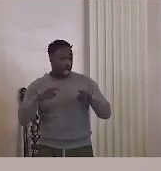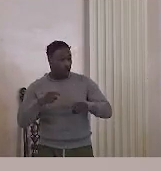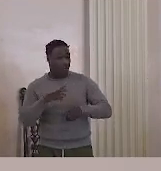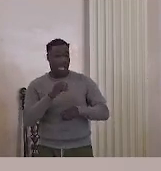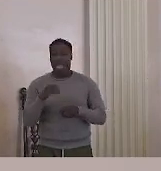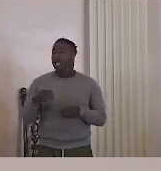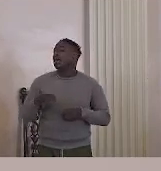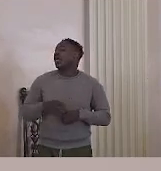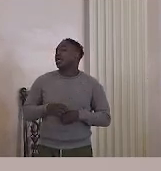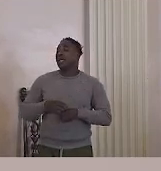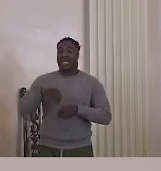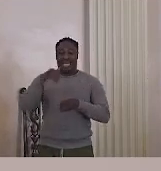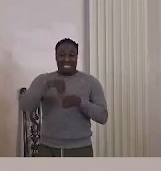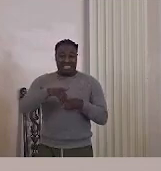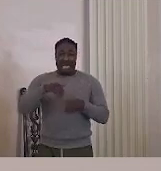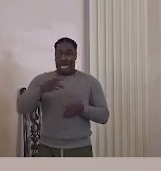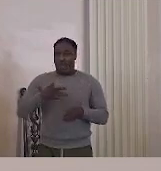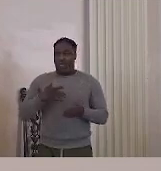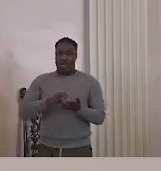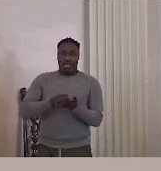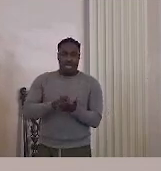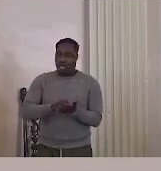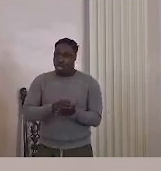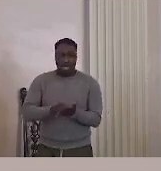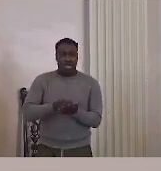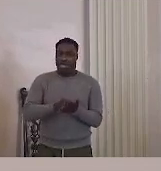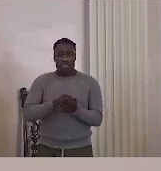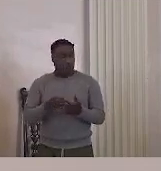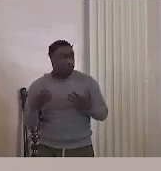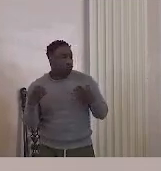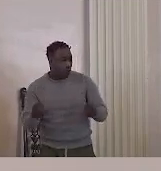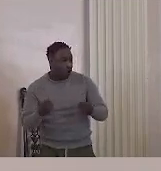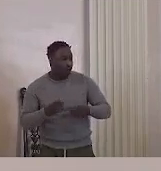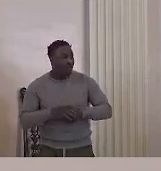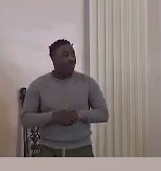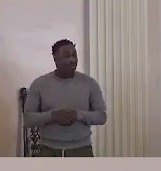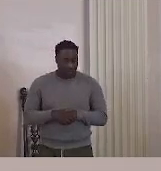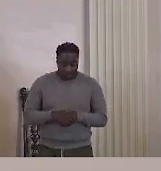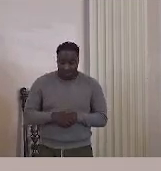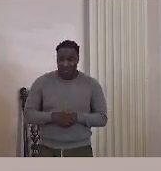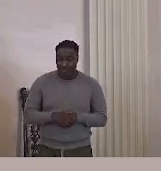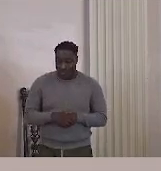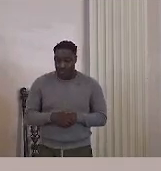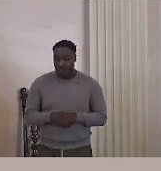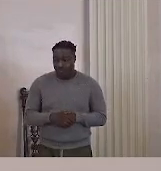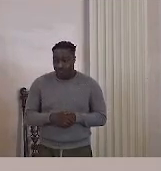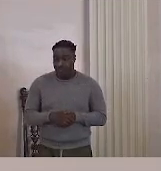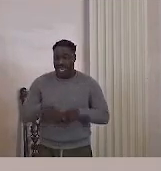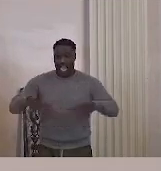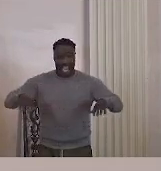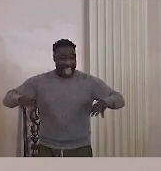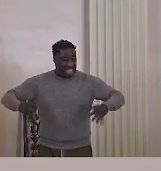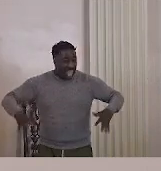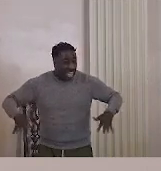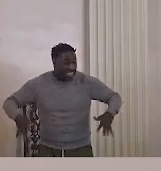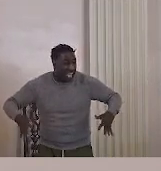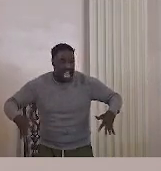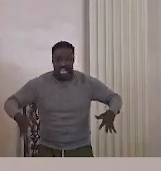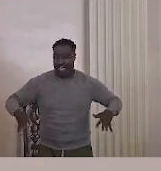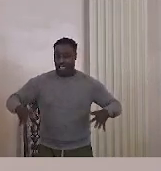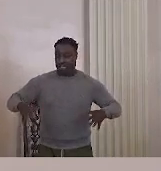inner restlessness is strong, the zugenru, the anxiety